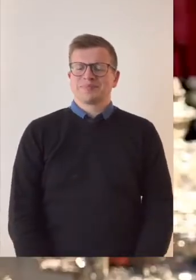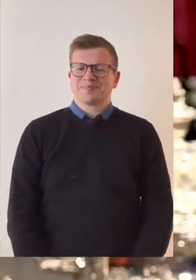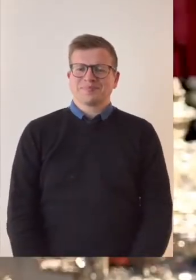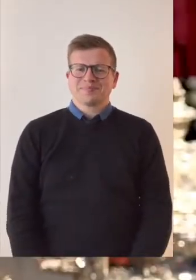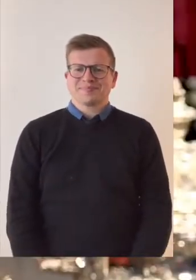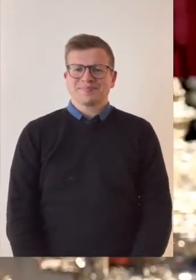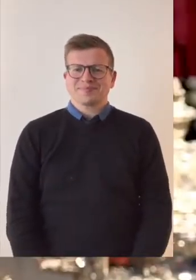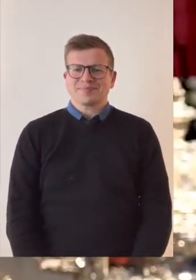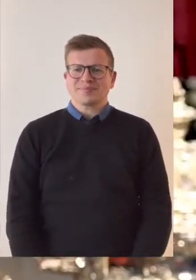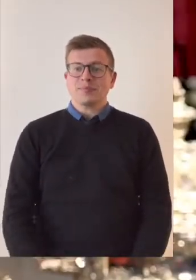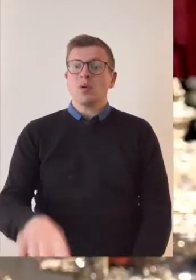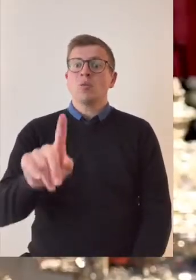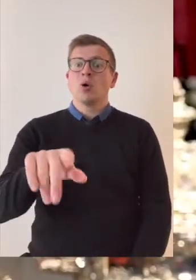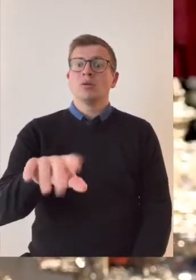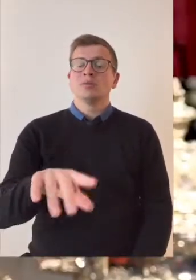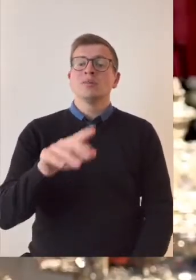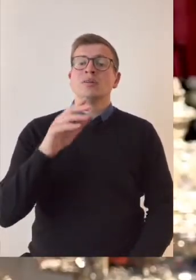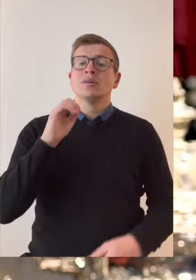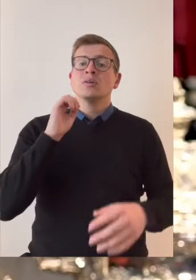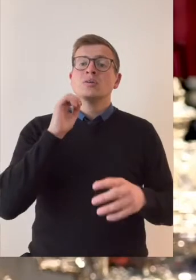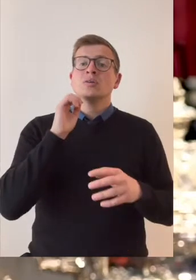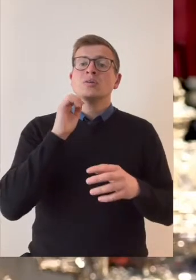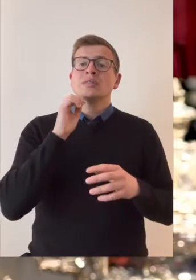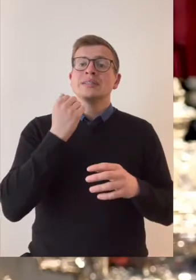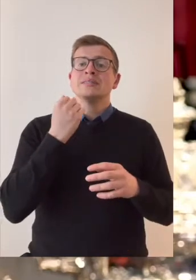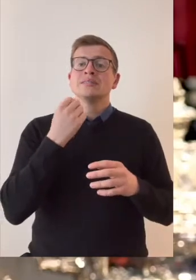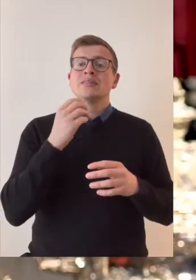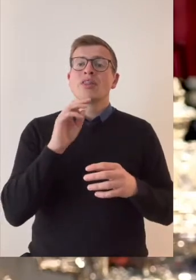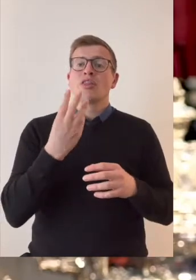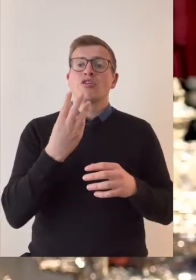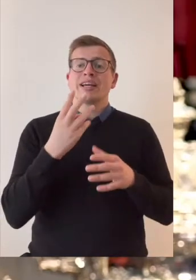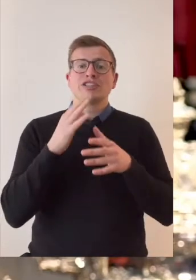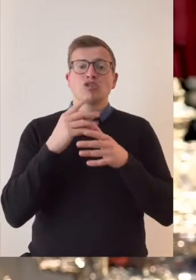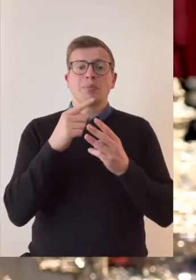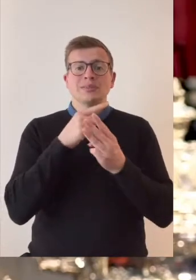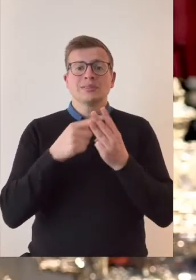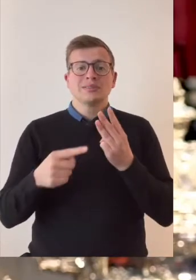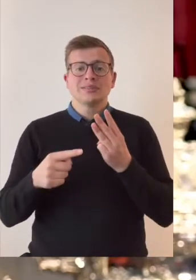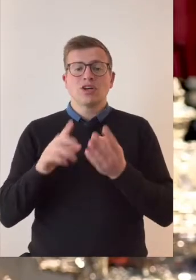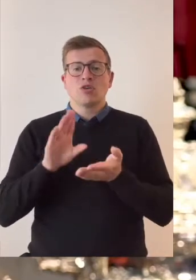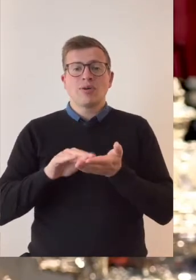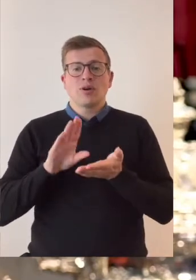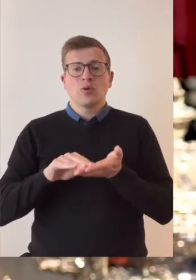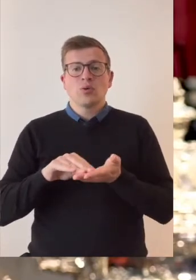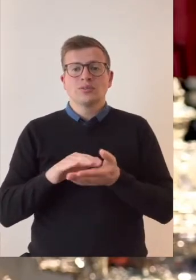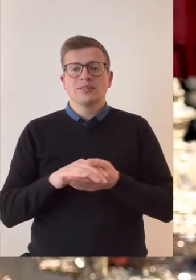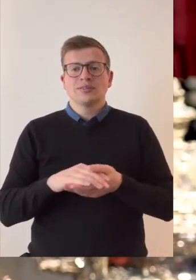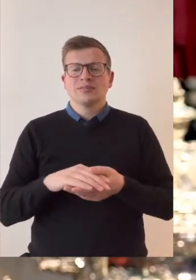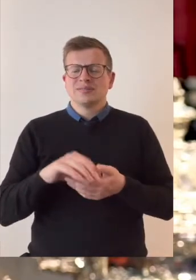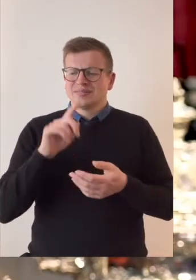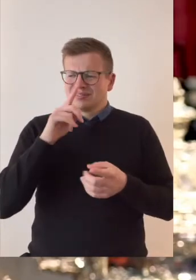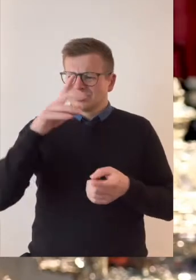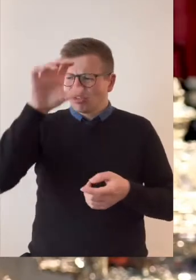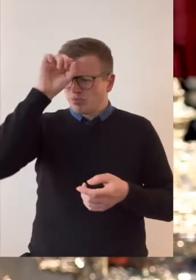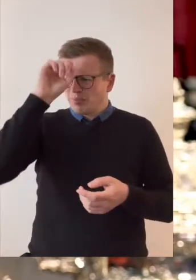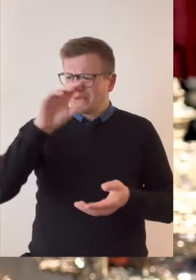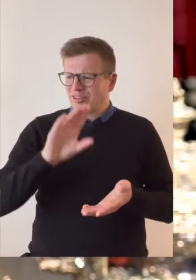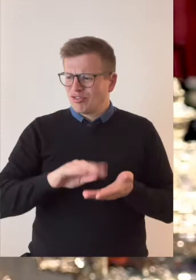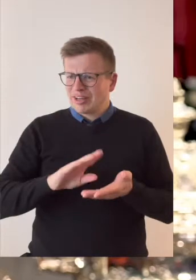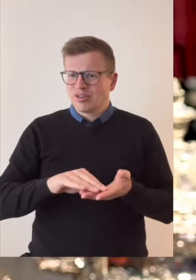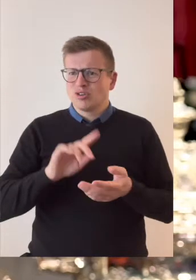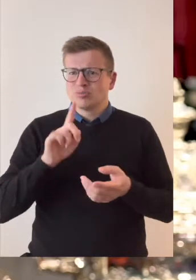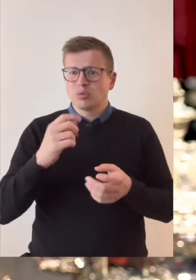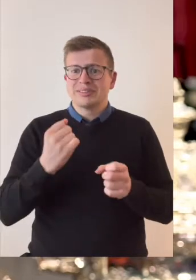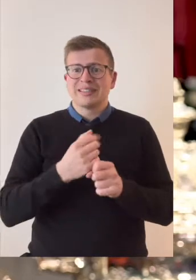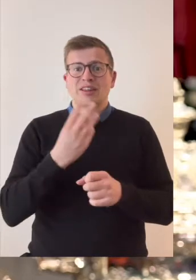kind of proud. Oh, one, we did the Three Trumpeters in on a record. I can't remember the record, but we did